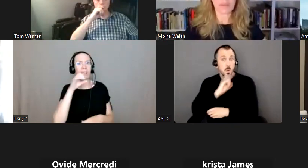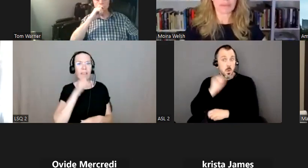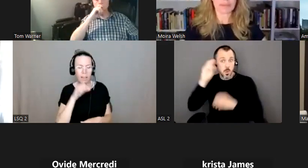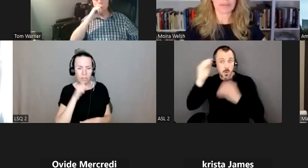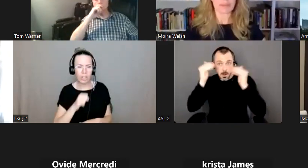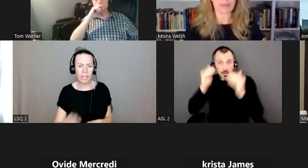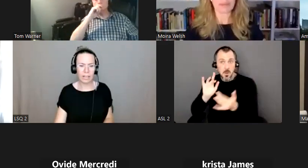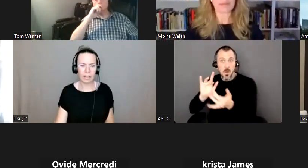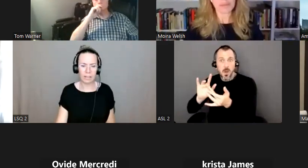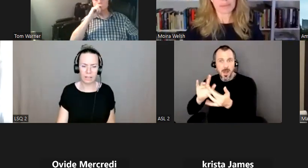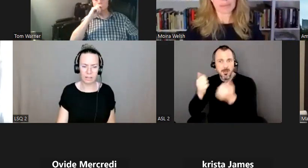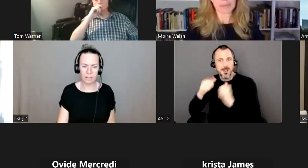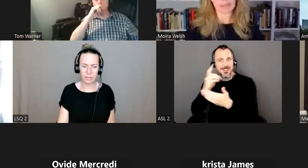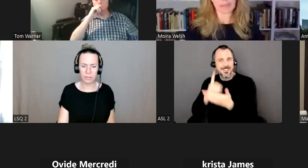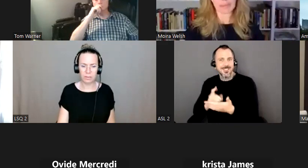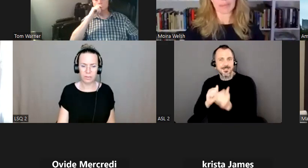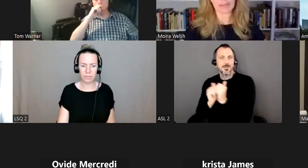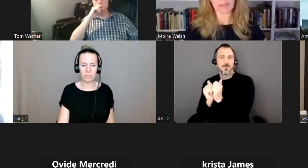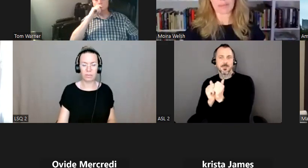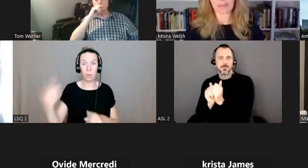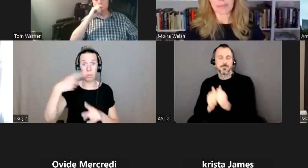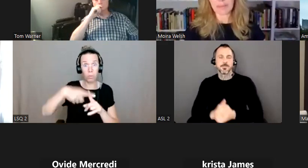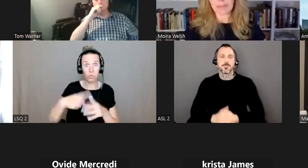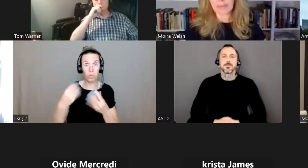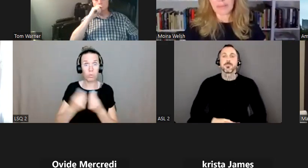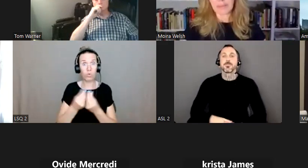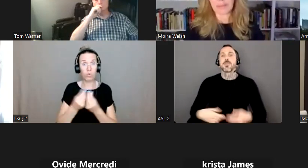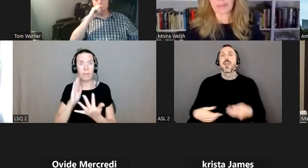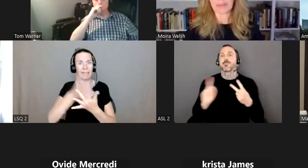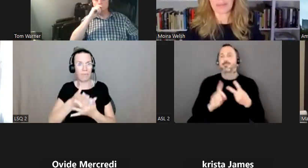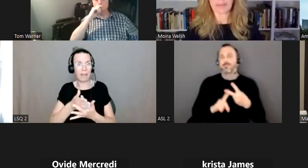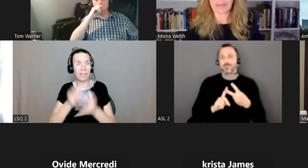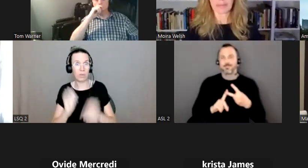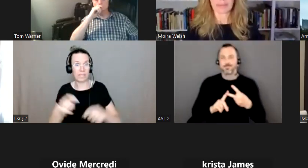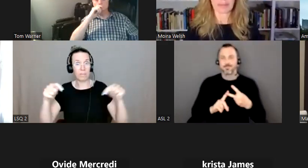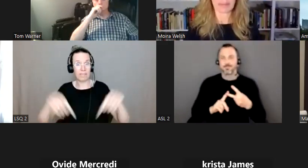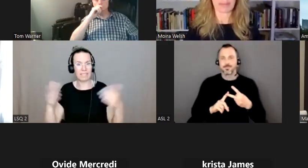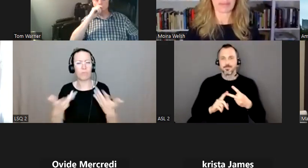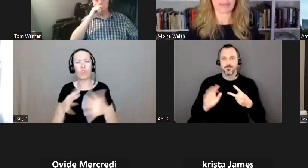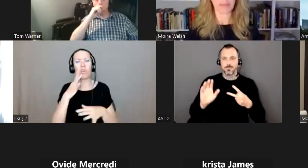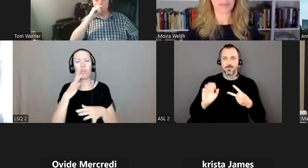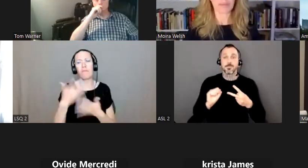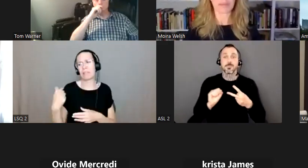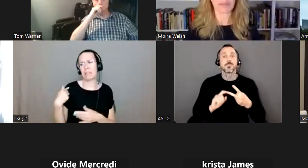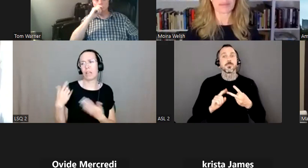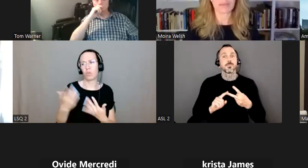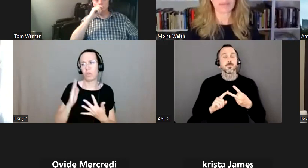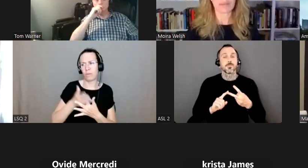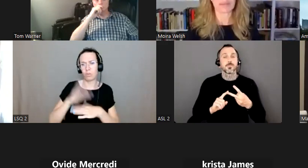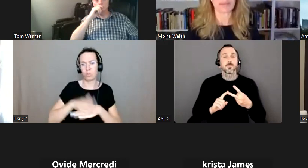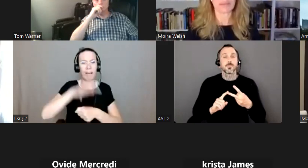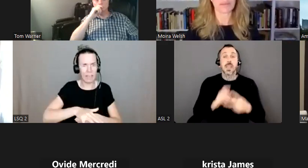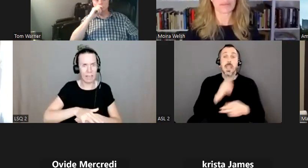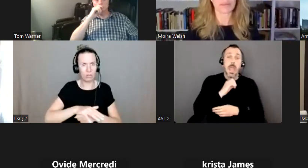think, and there's so many interventions that can happen here, but I touched on it earlier in terms of intergenerational engagement. And I don't